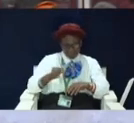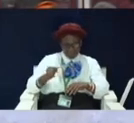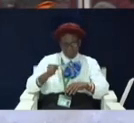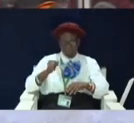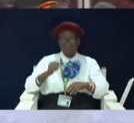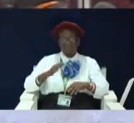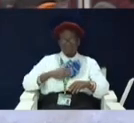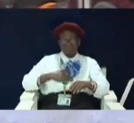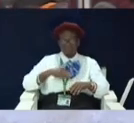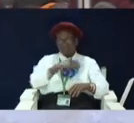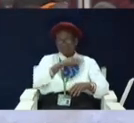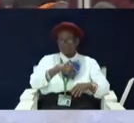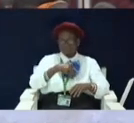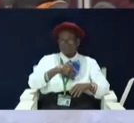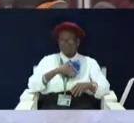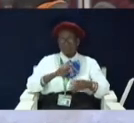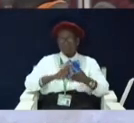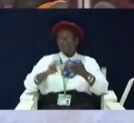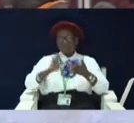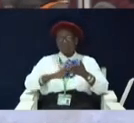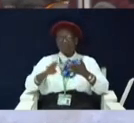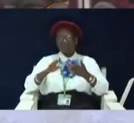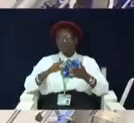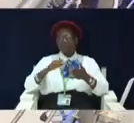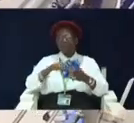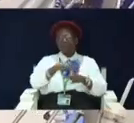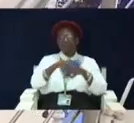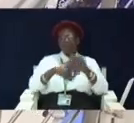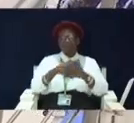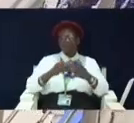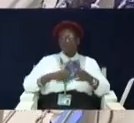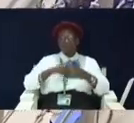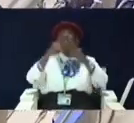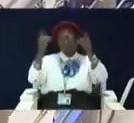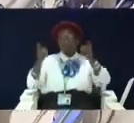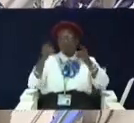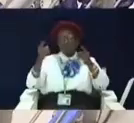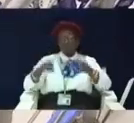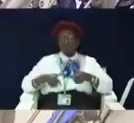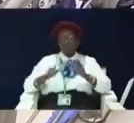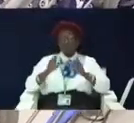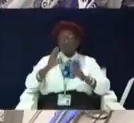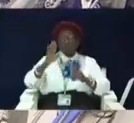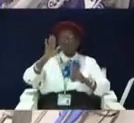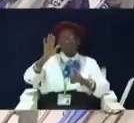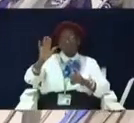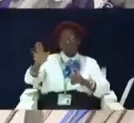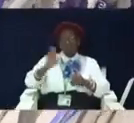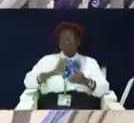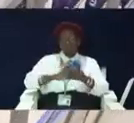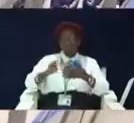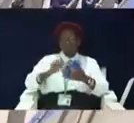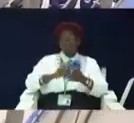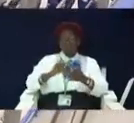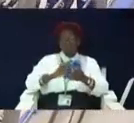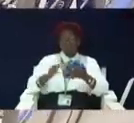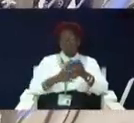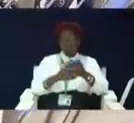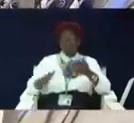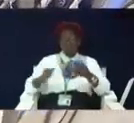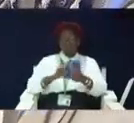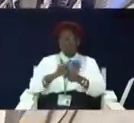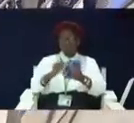Forgive all my sins. Let your blood wash away my sins. We